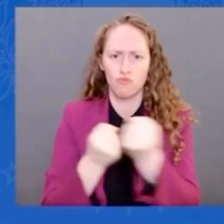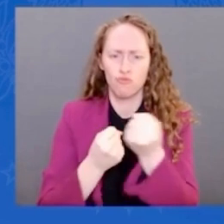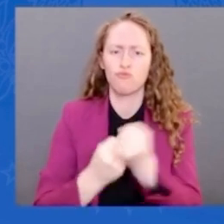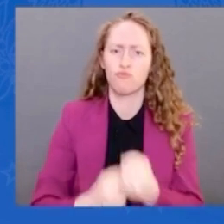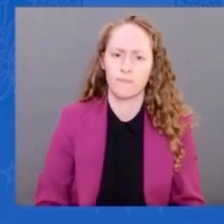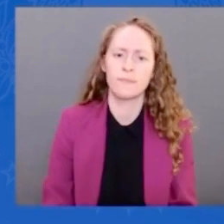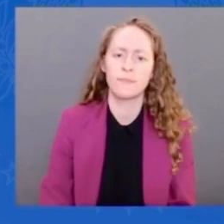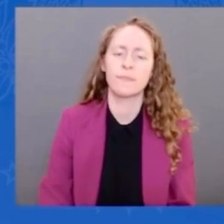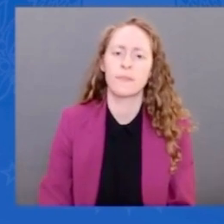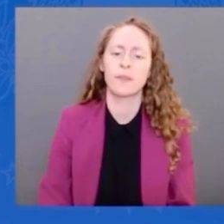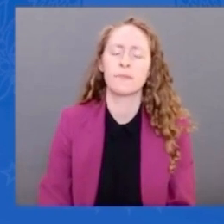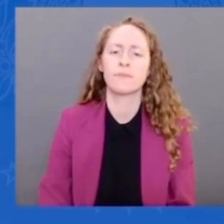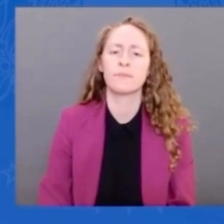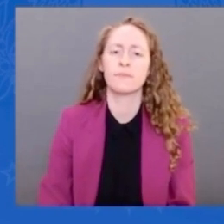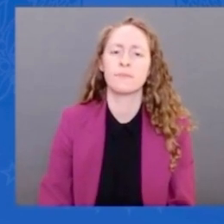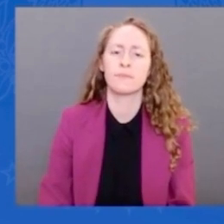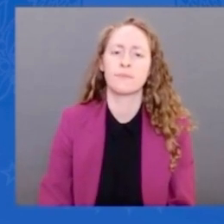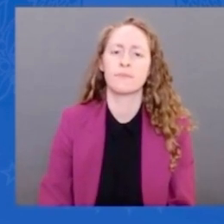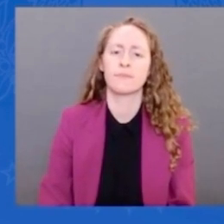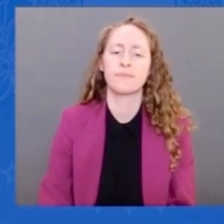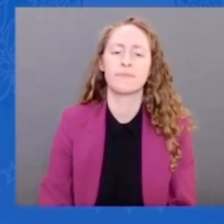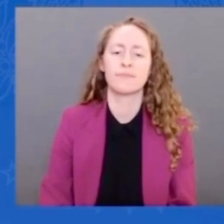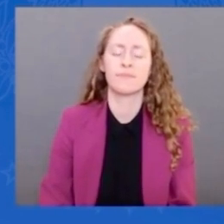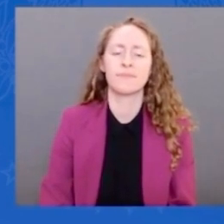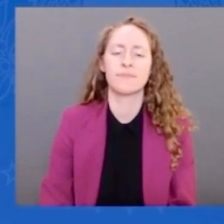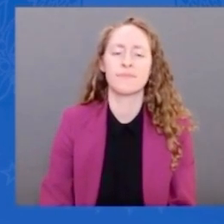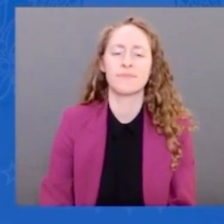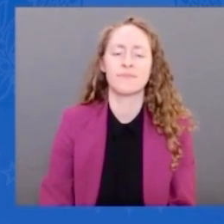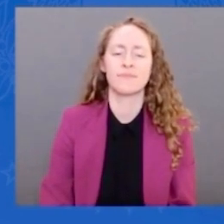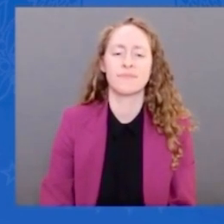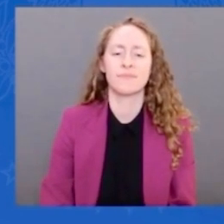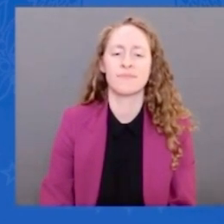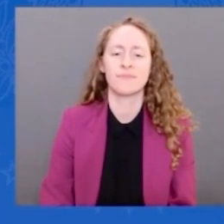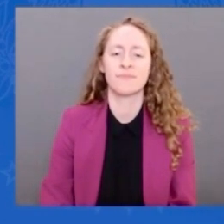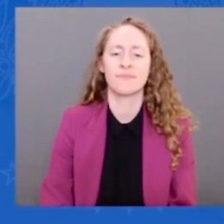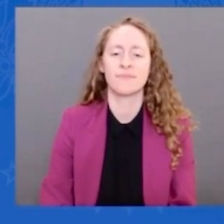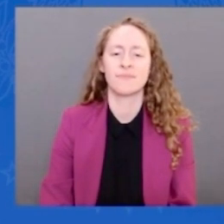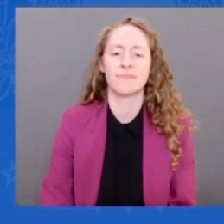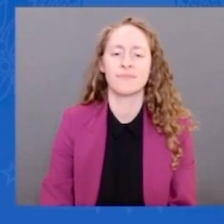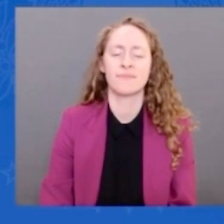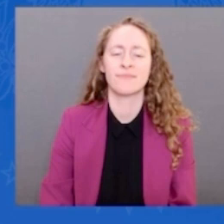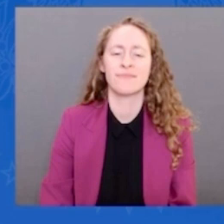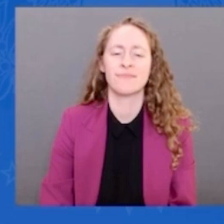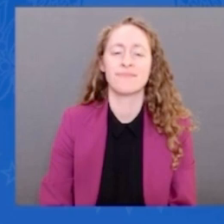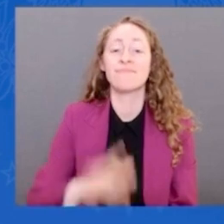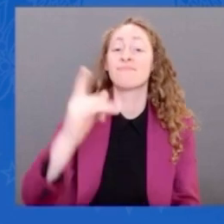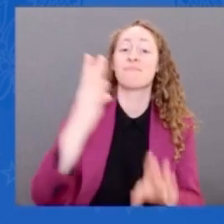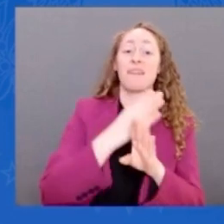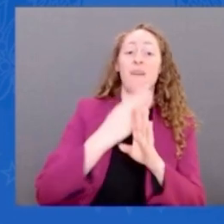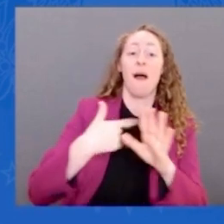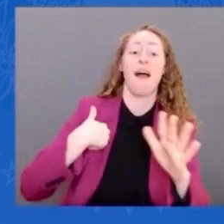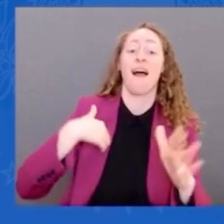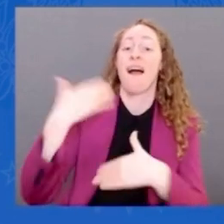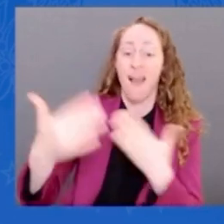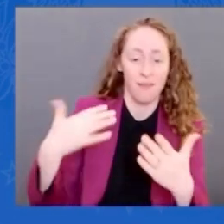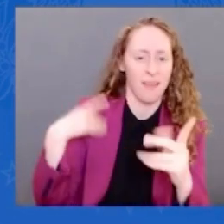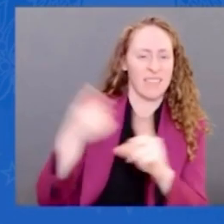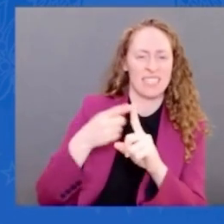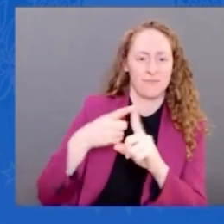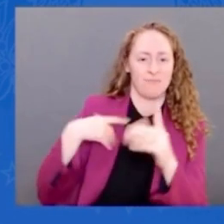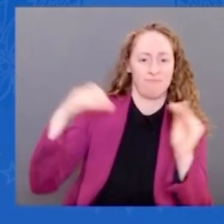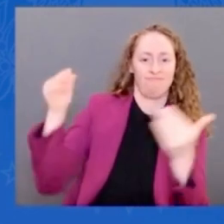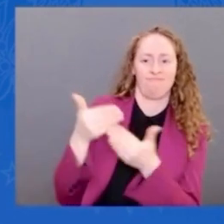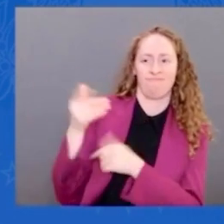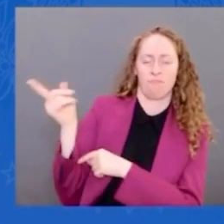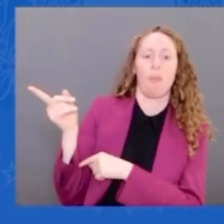before you hear from them, it is my great pleasure to introduce a woman who has felt the impact of this program firsthand, a